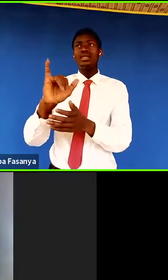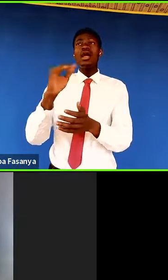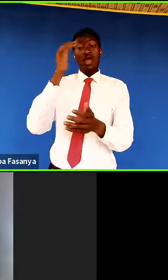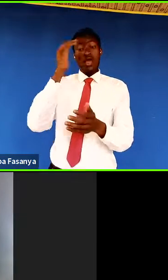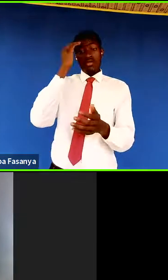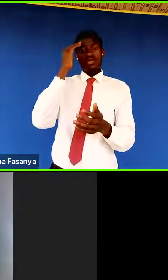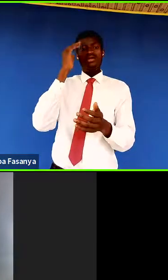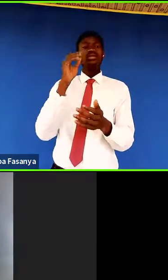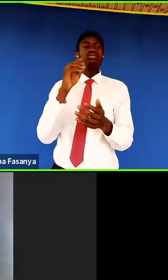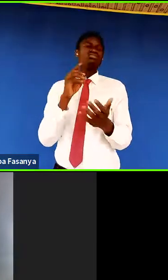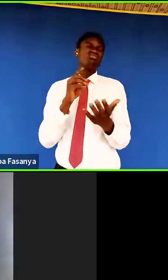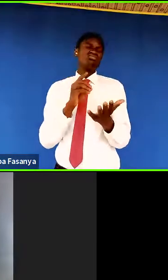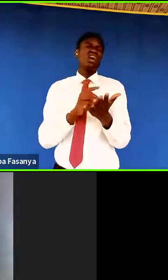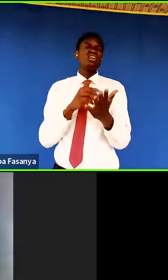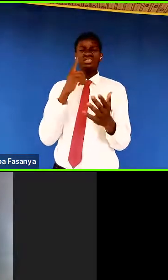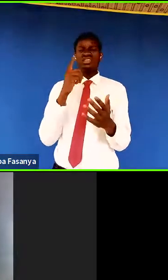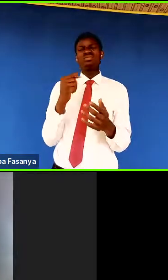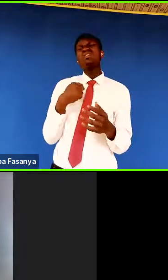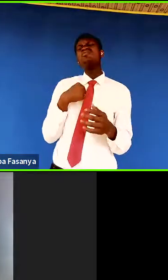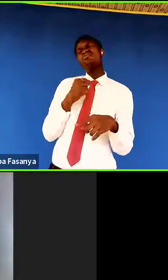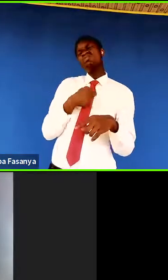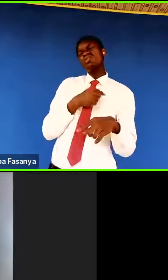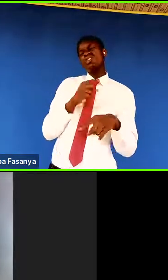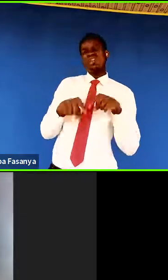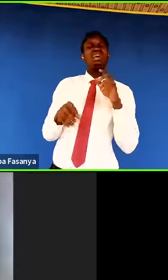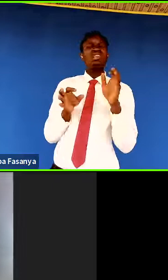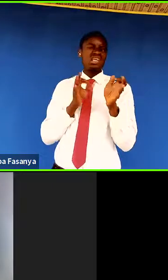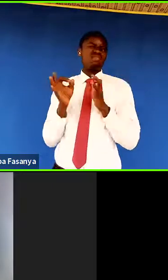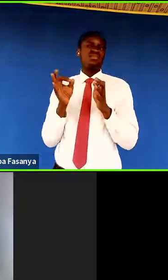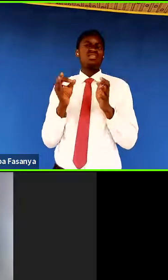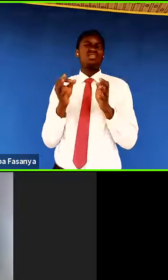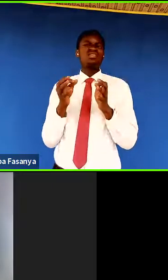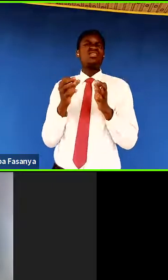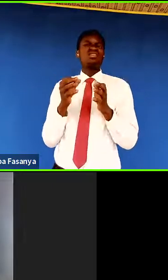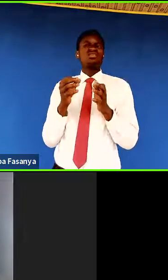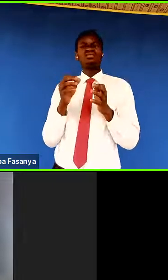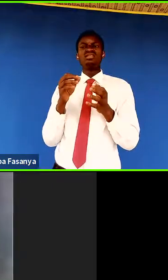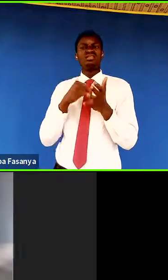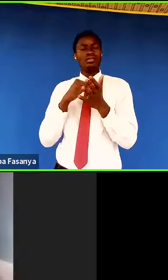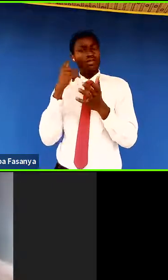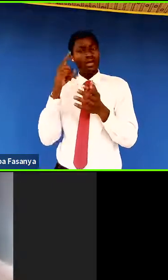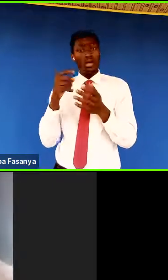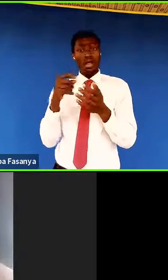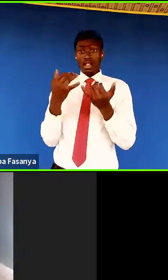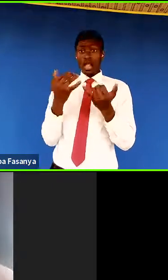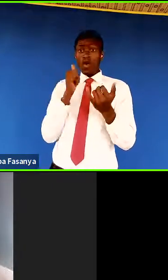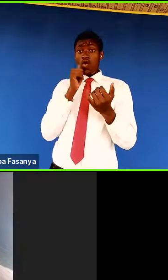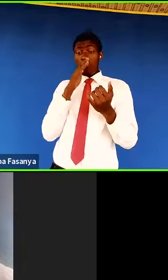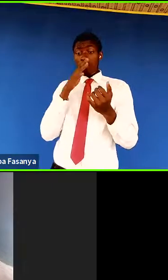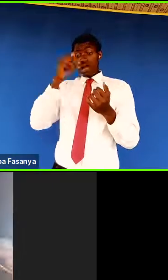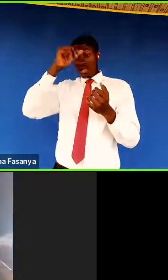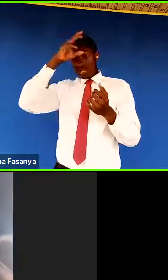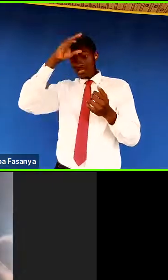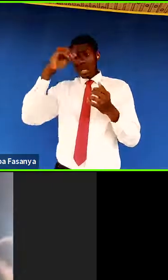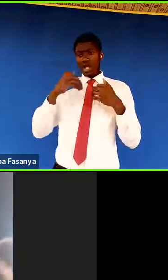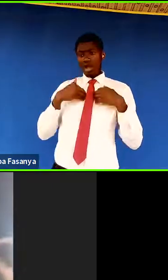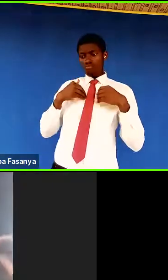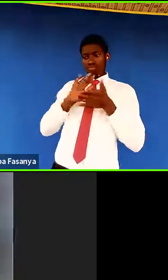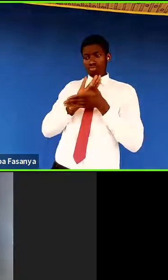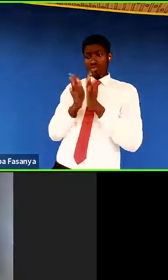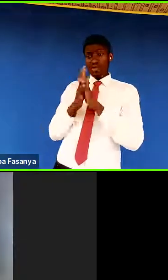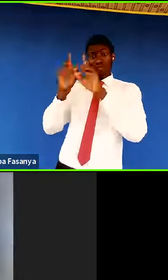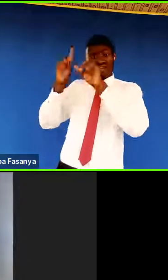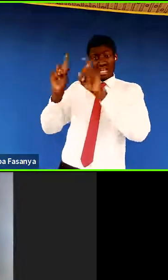do we put such people? The man has been tested, the woman has been tested, they do not have history of sicknesses, no history